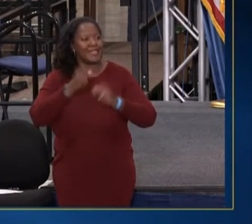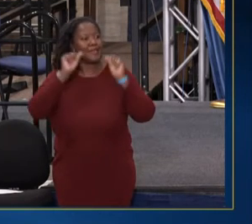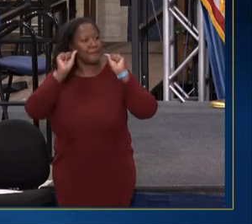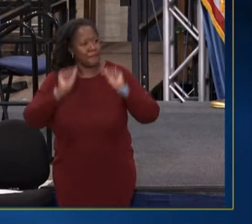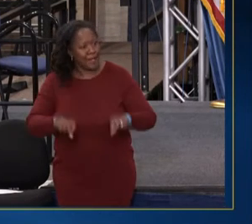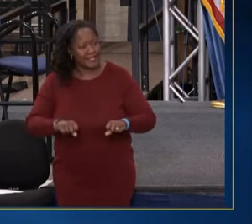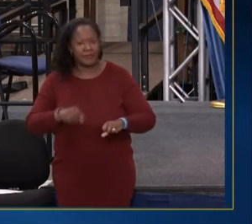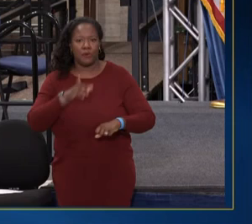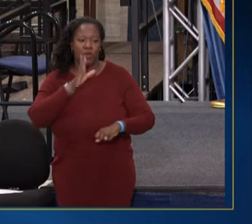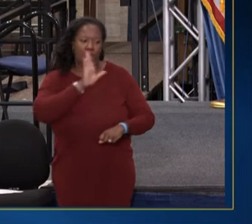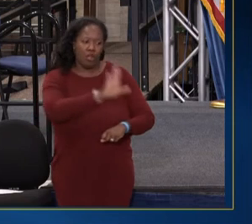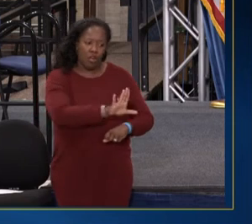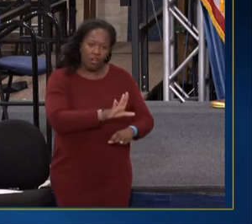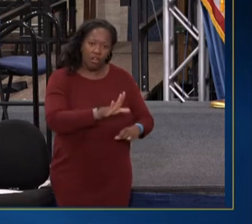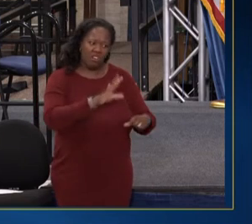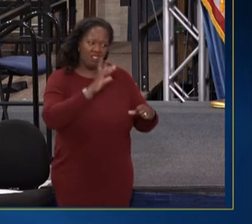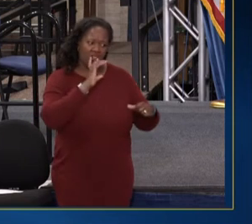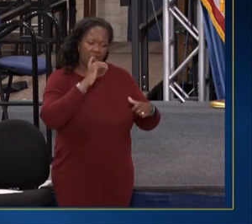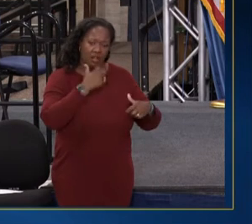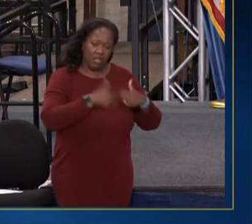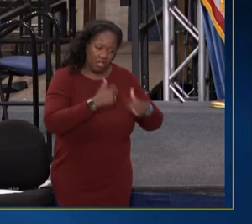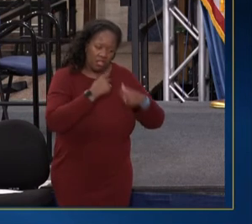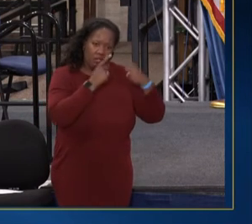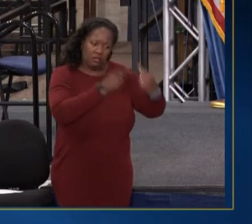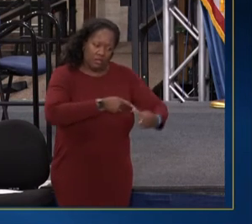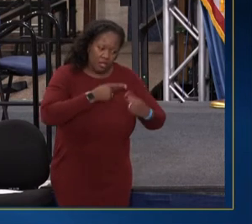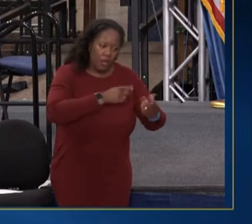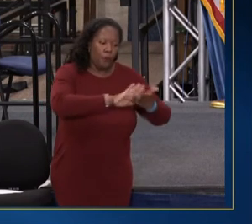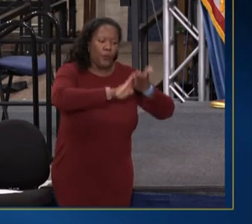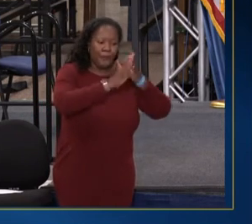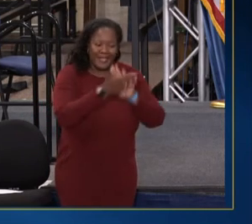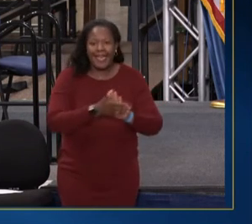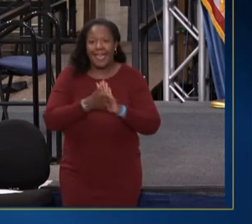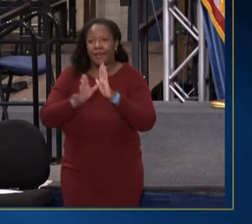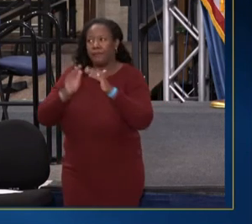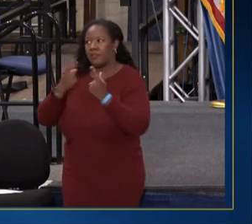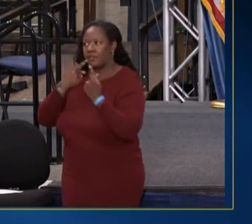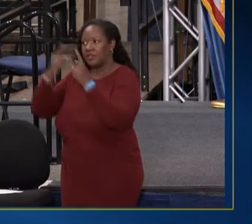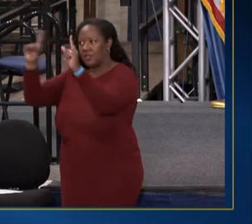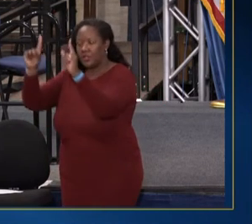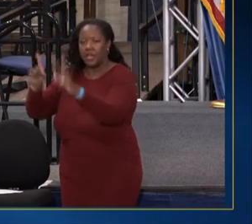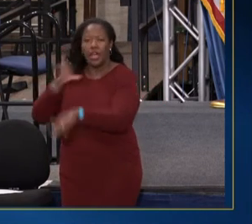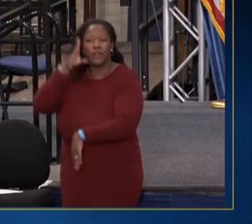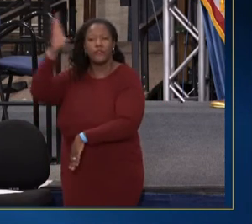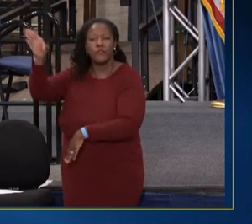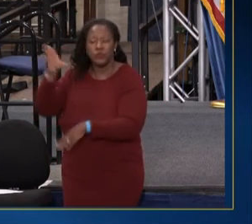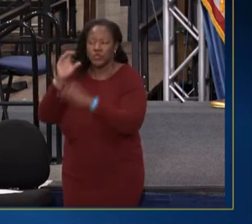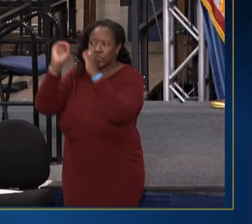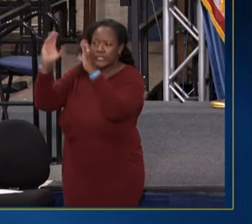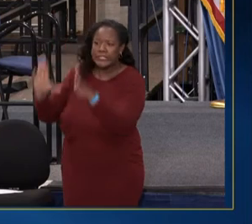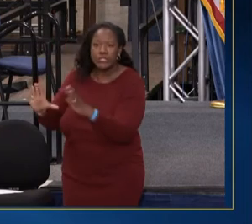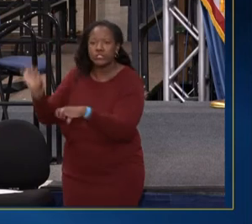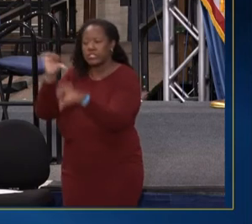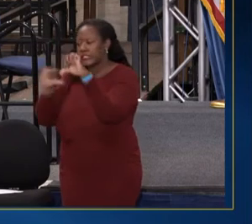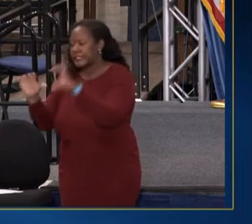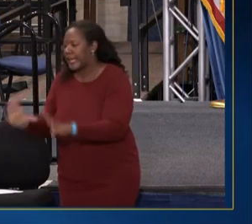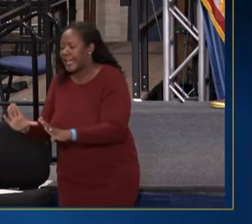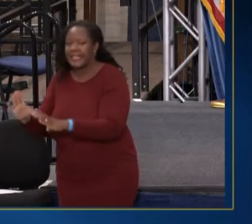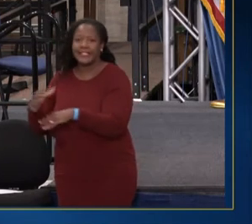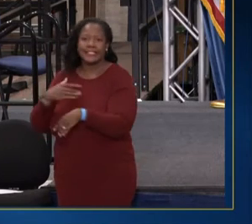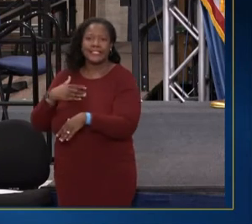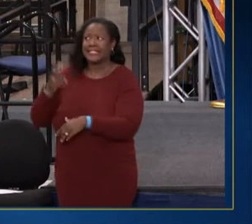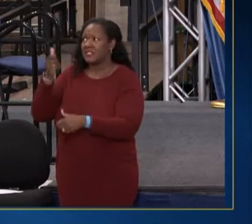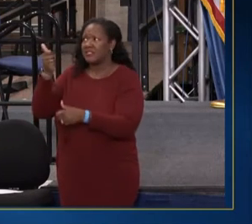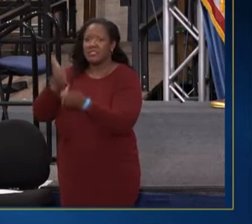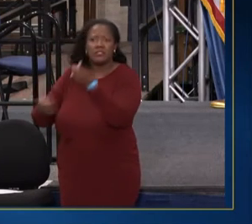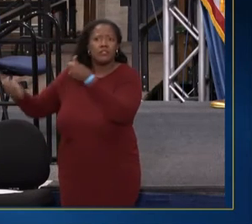into future doctors, future teachers, future scientists, future cabinet secretaries, future president of the United